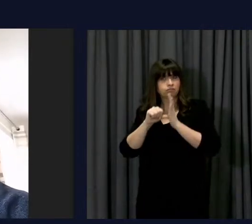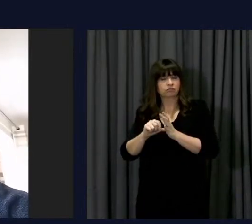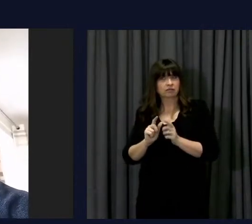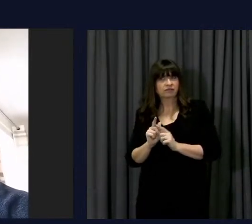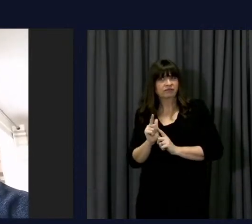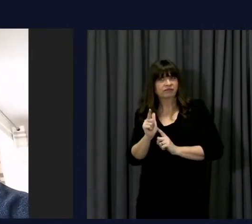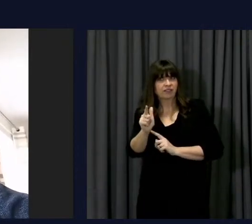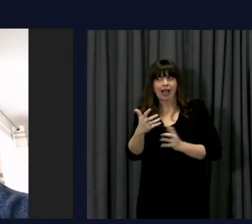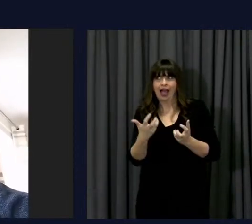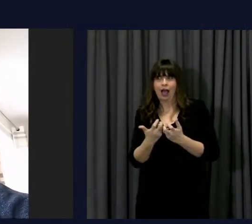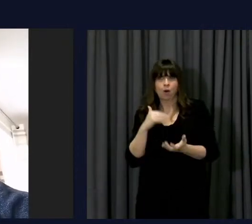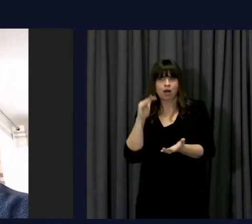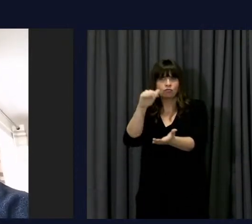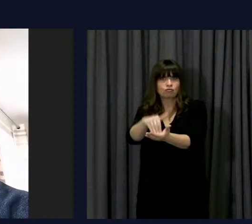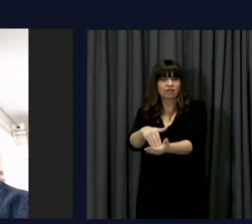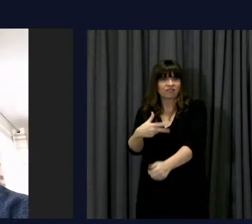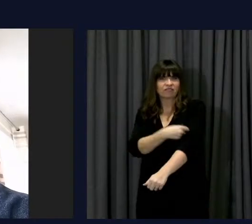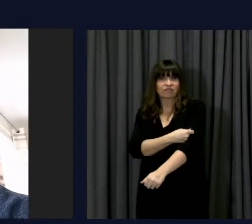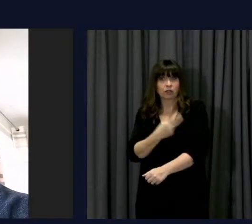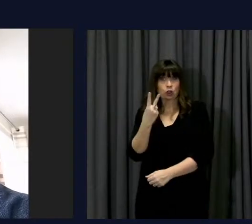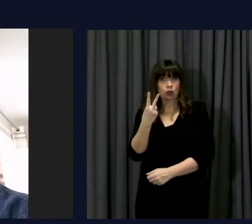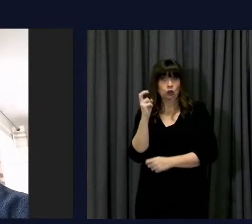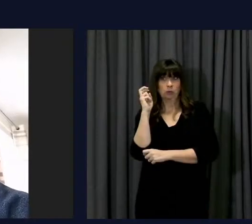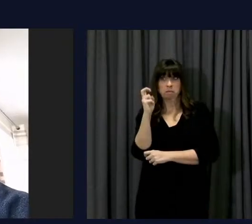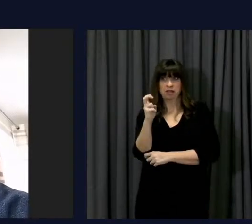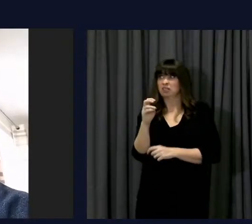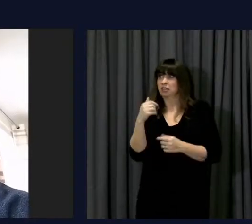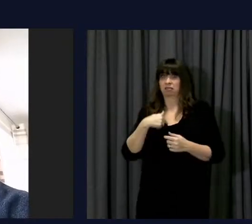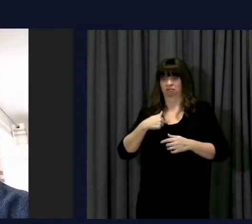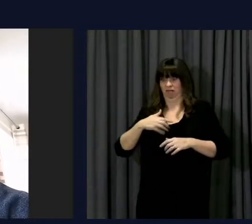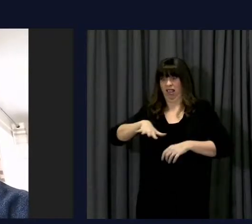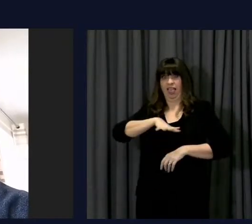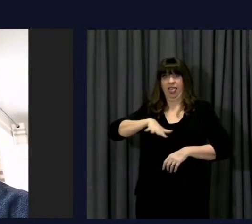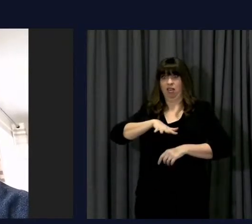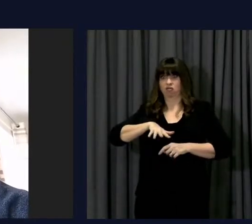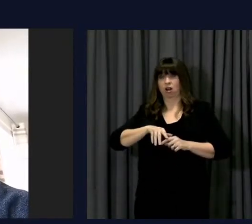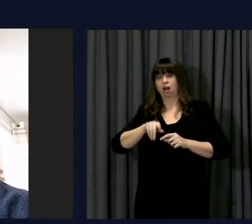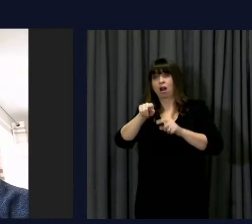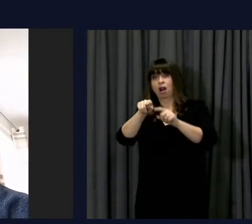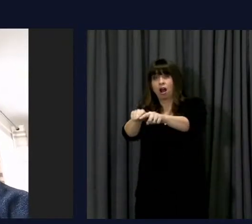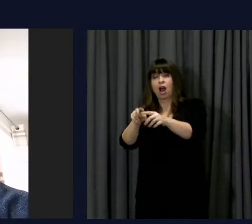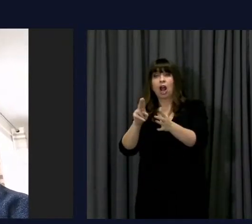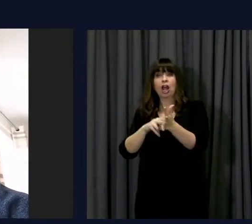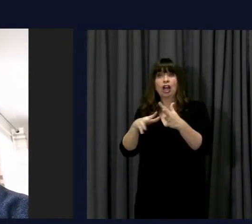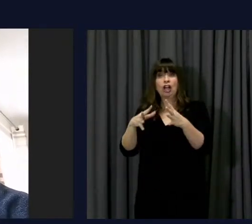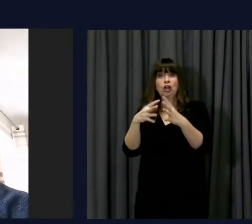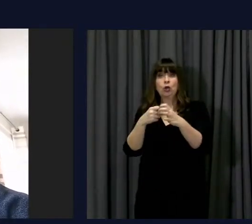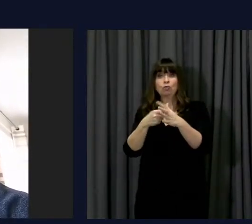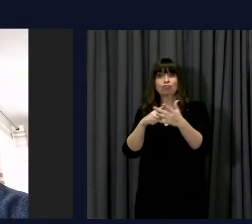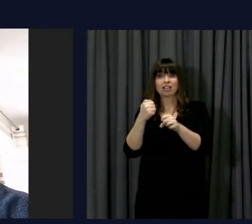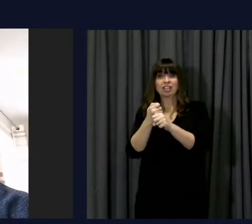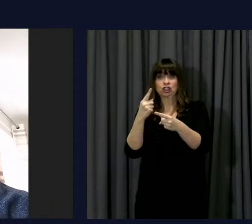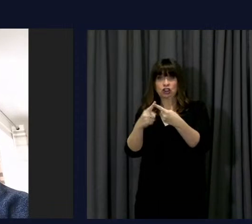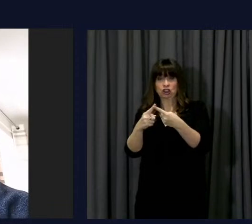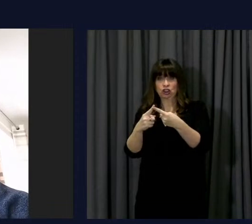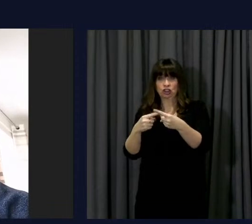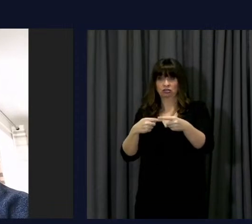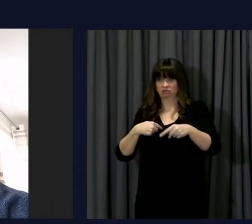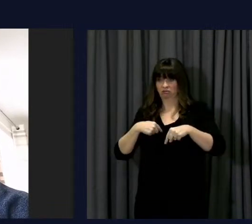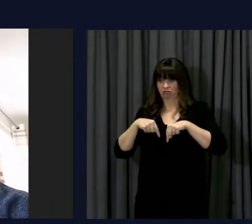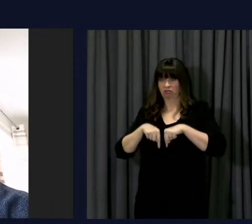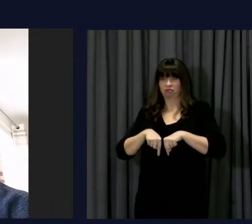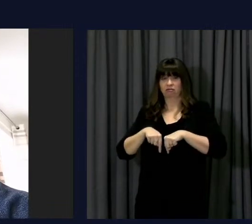10 minutes or on 2 buses to our nearest mass vaccination centre in Newbridge. What conversations are Welsh Government